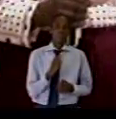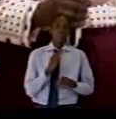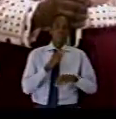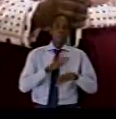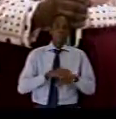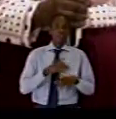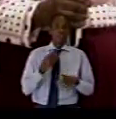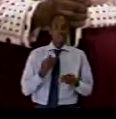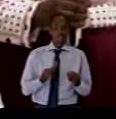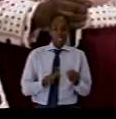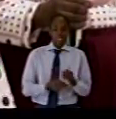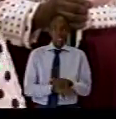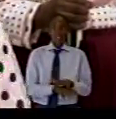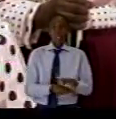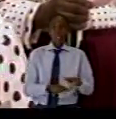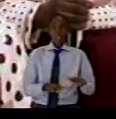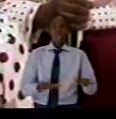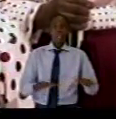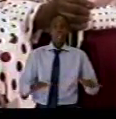up on the